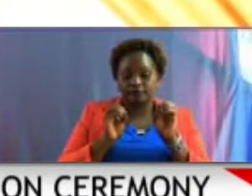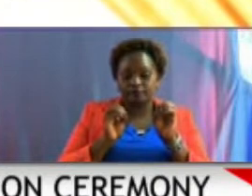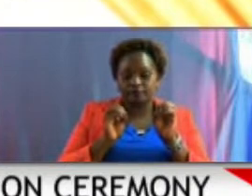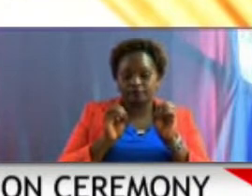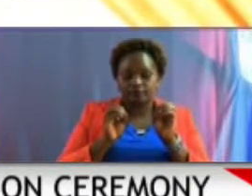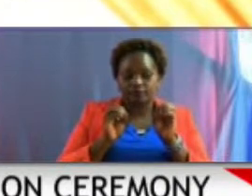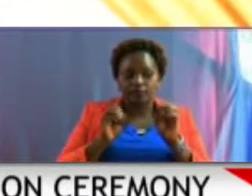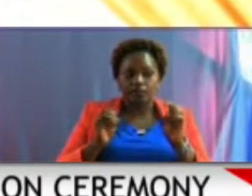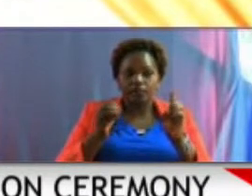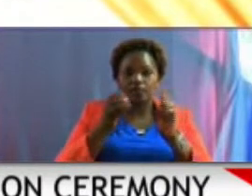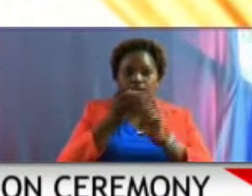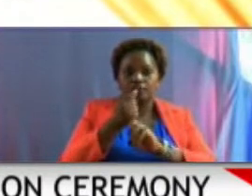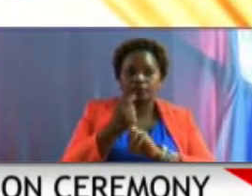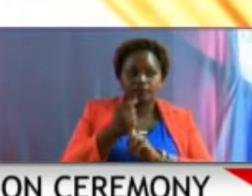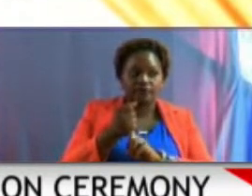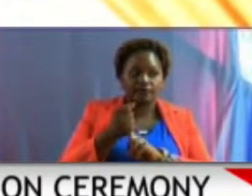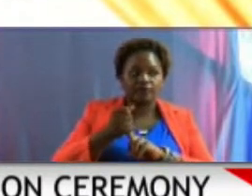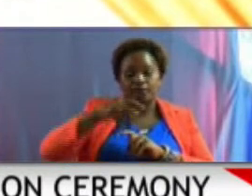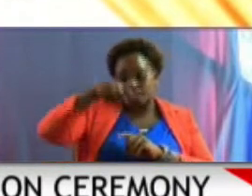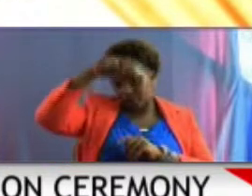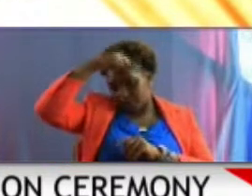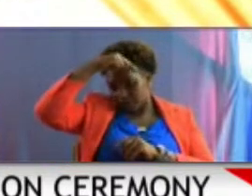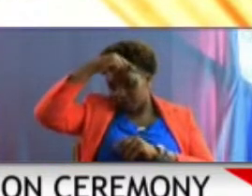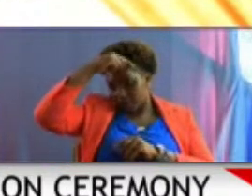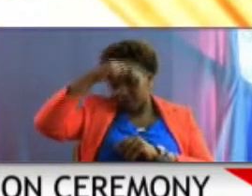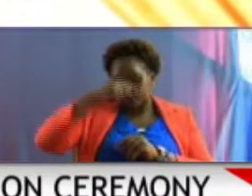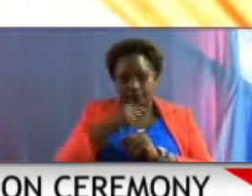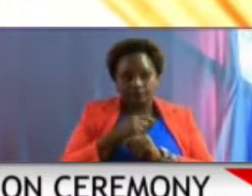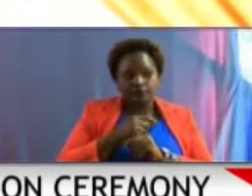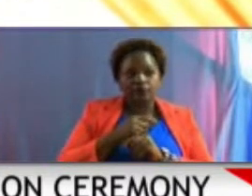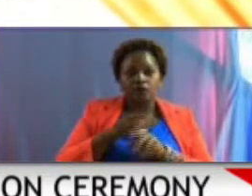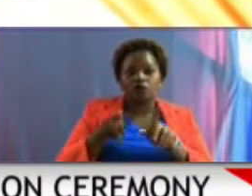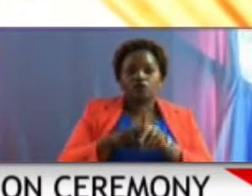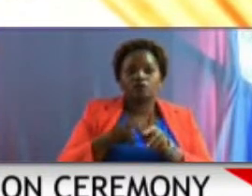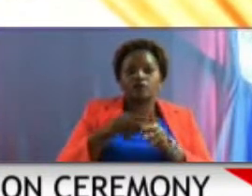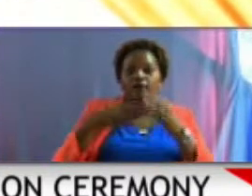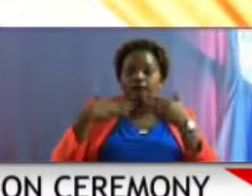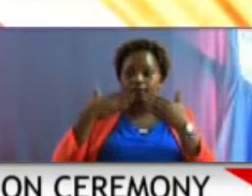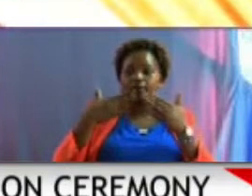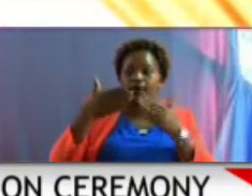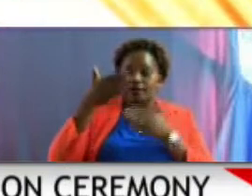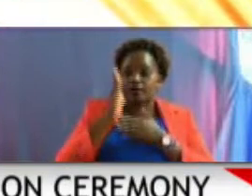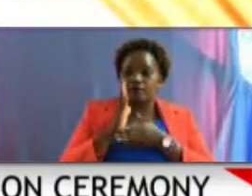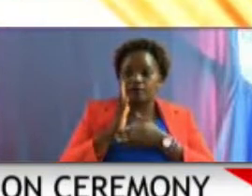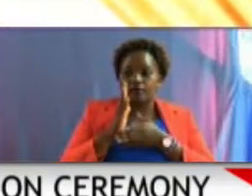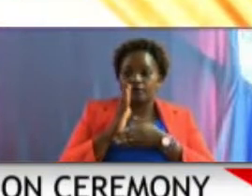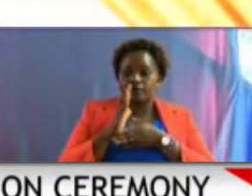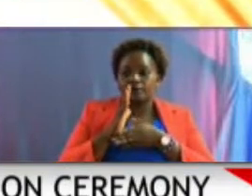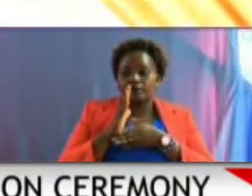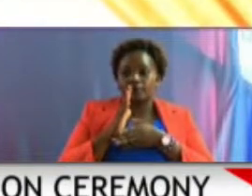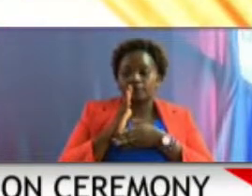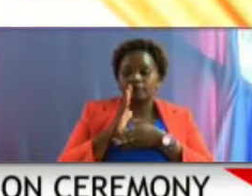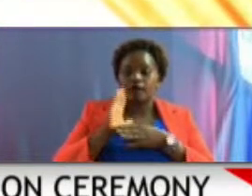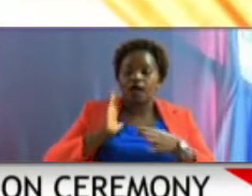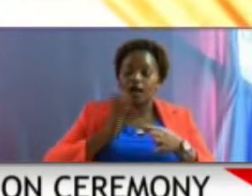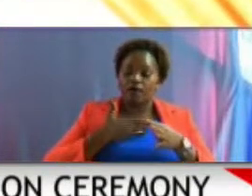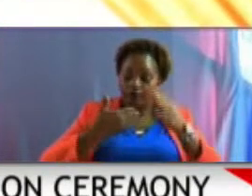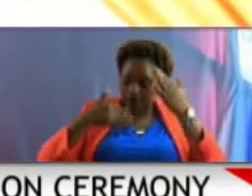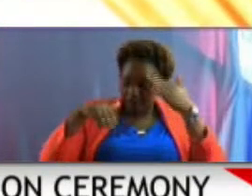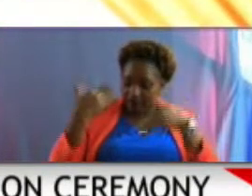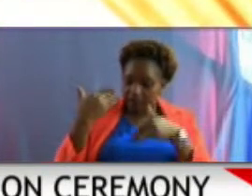in achieving their degrees. I think we also need to thank God because our